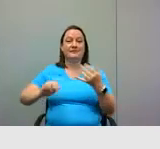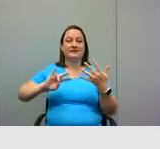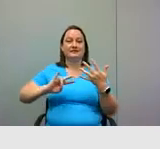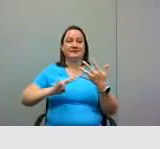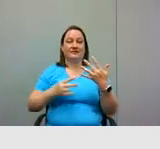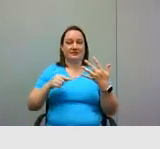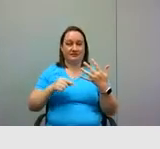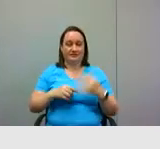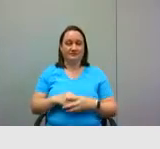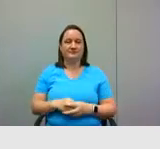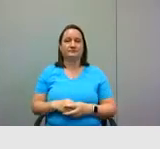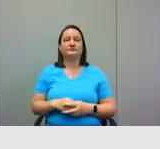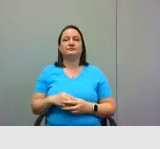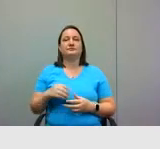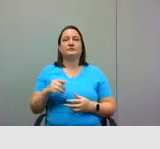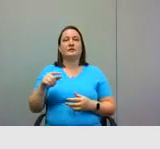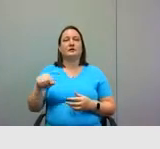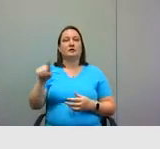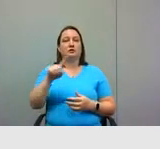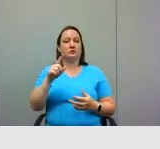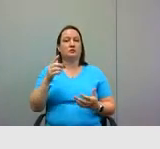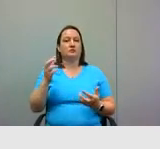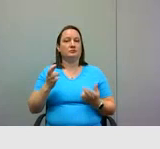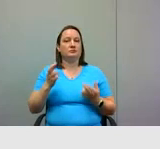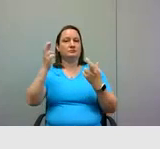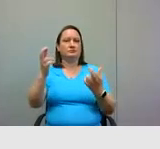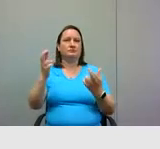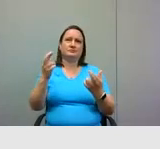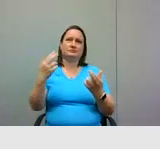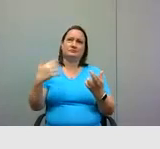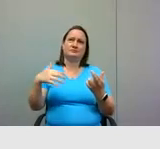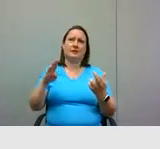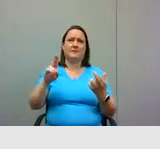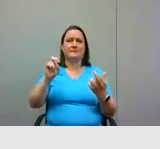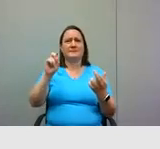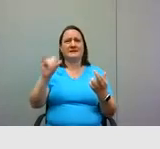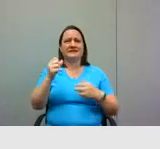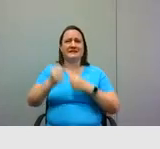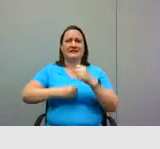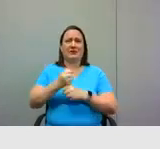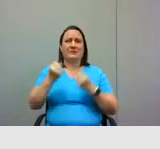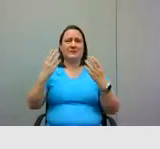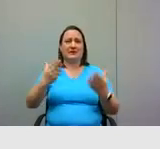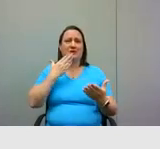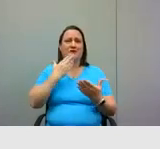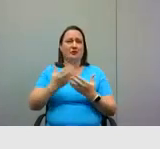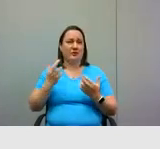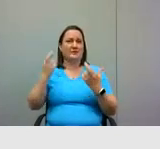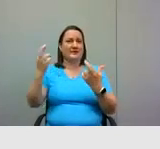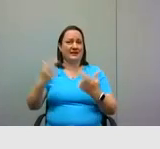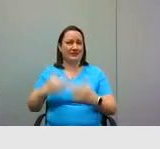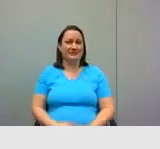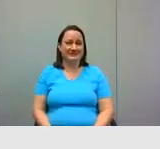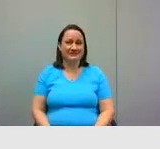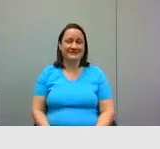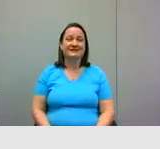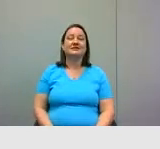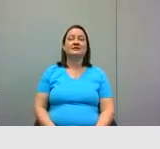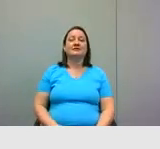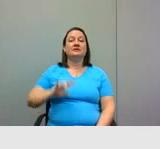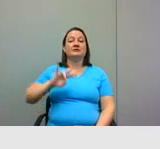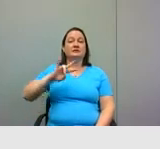the last recommendation you had to us, you all had a really busy year and a lot of good recommendations for us as an agency. You